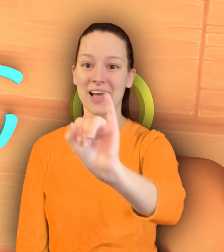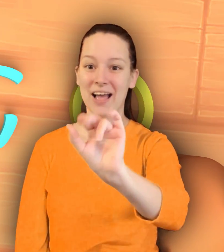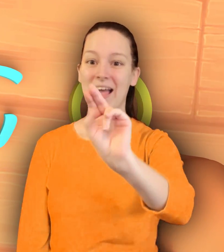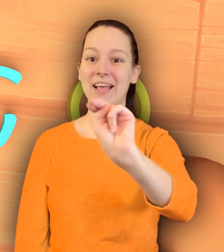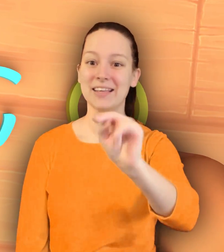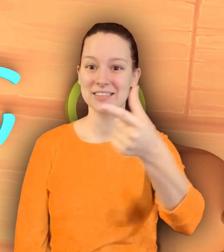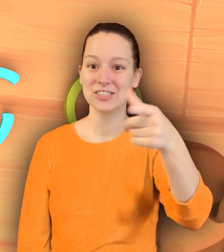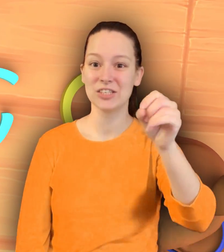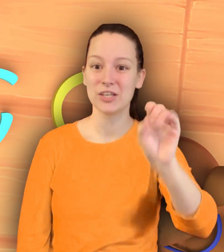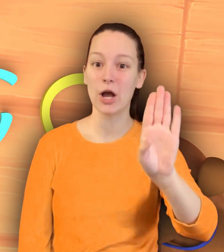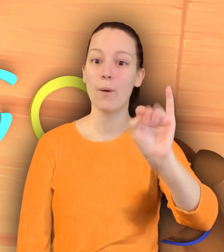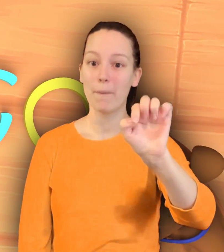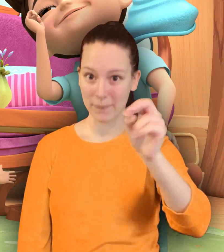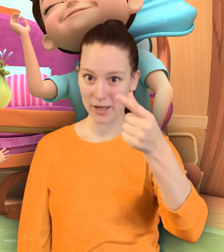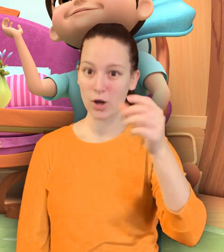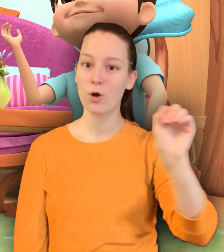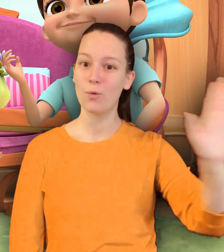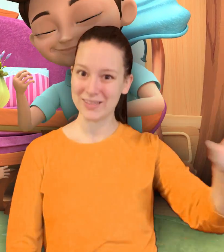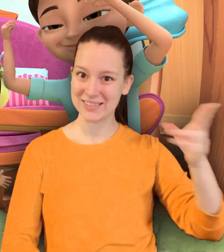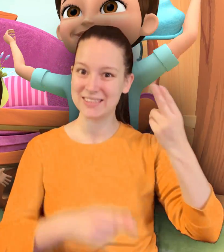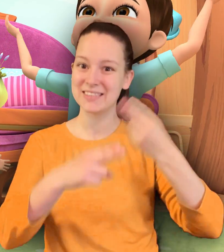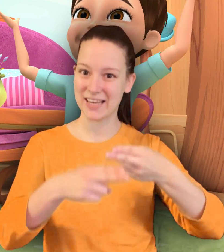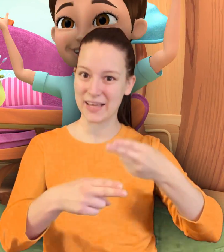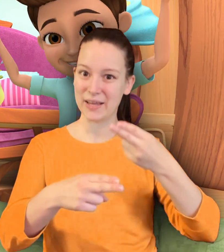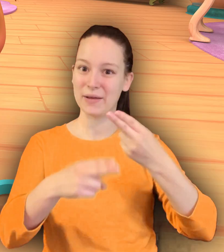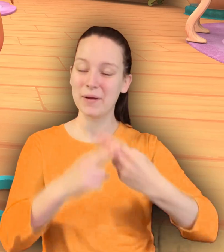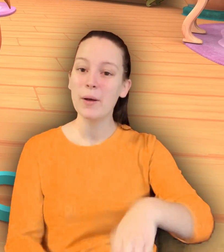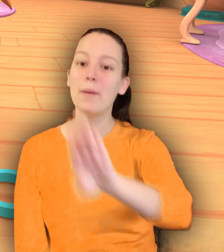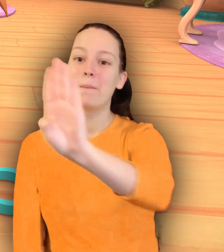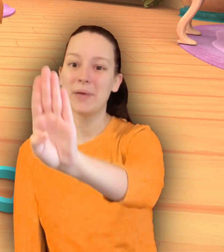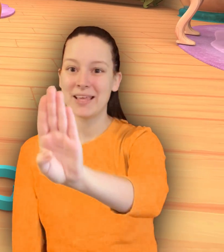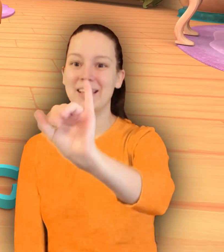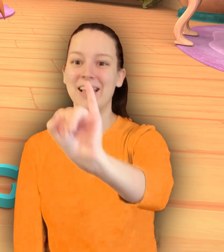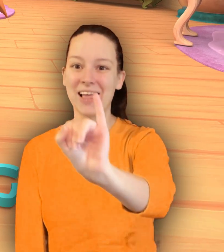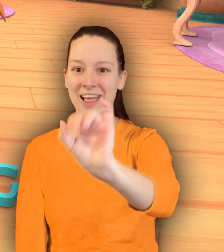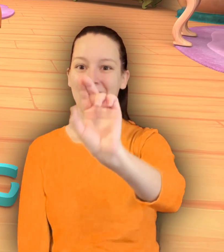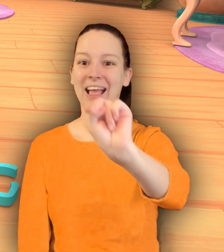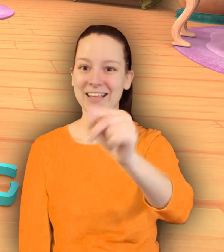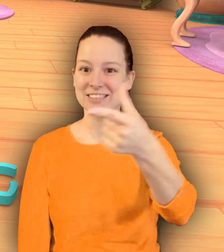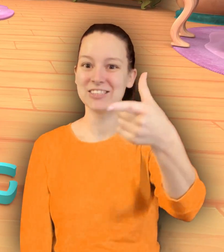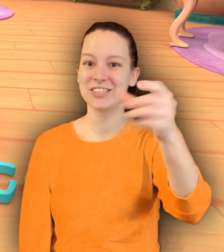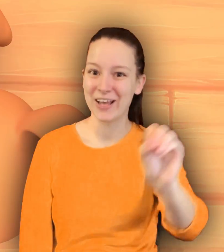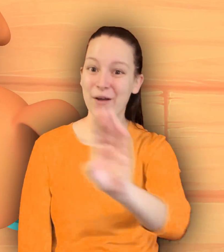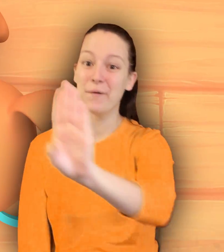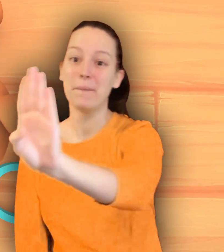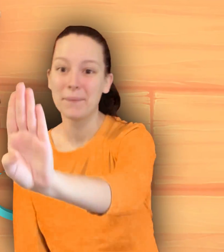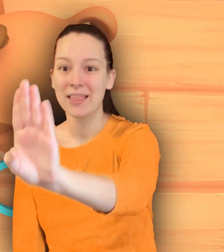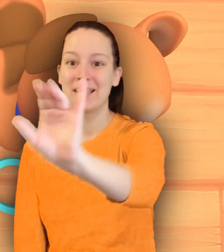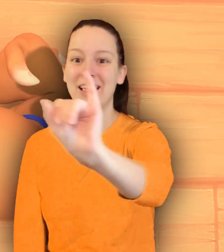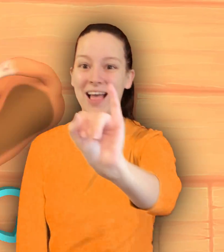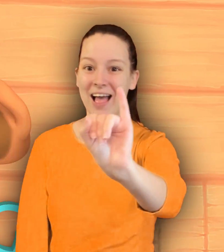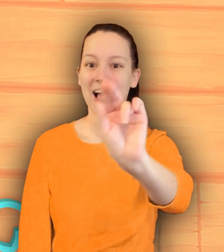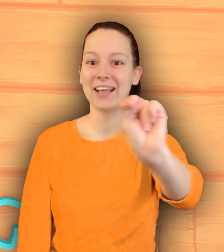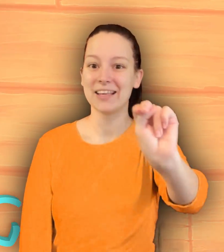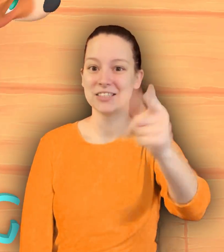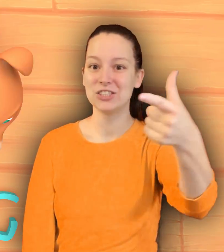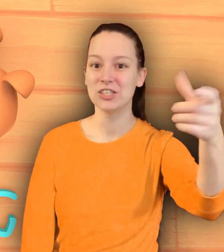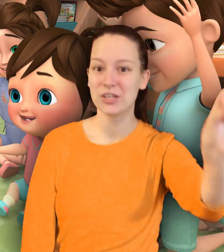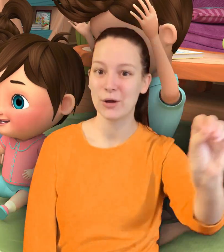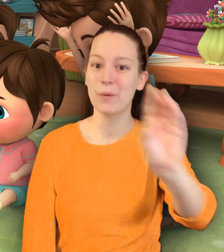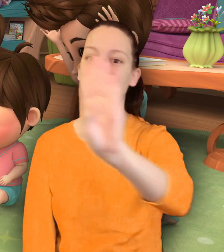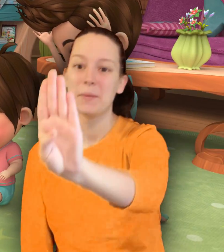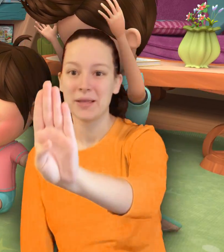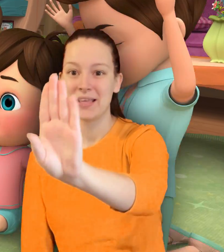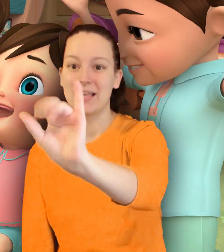b i n g o when Bingo was name b i n g o b i n